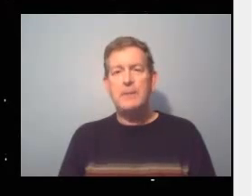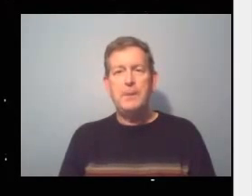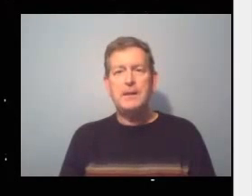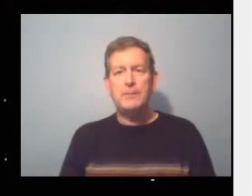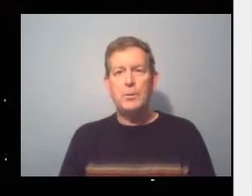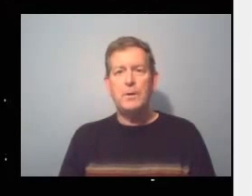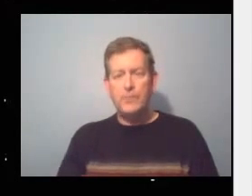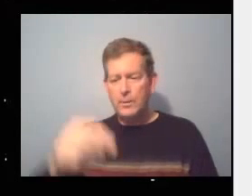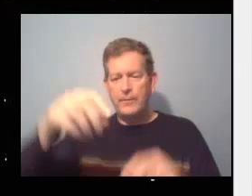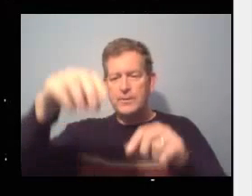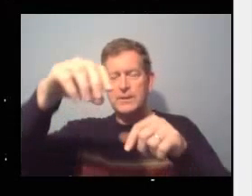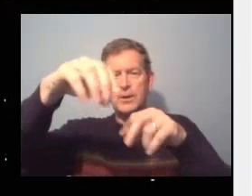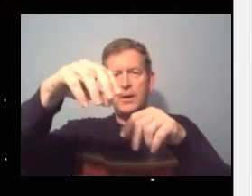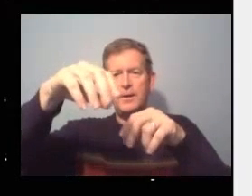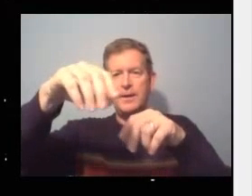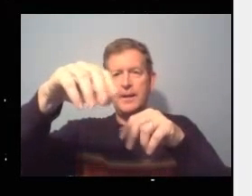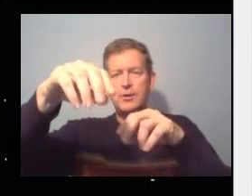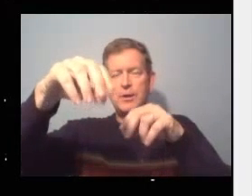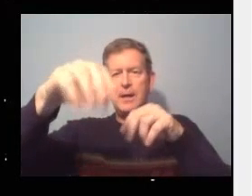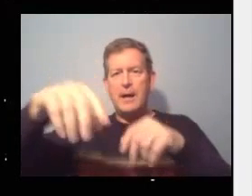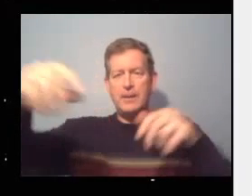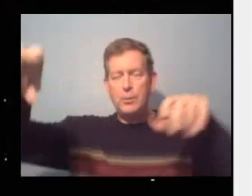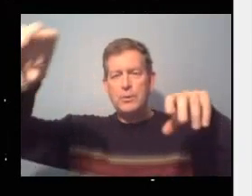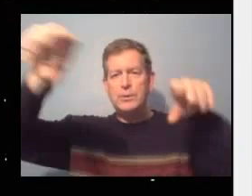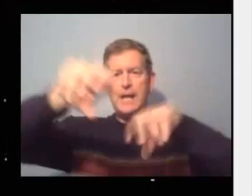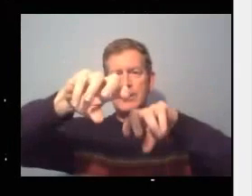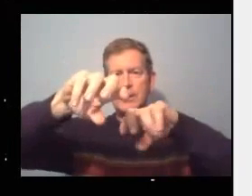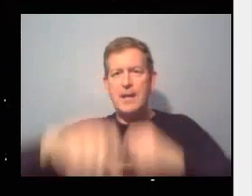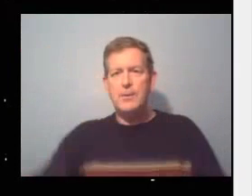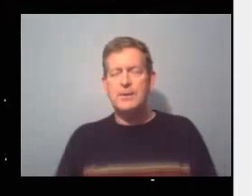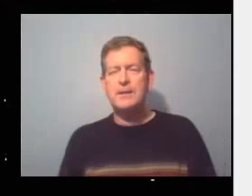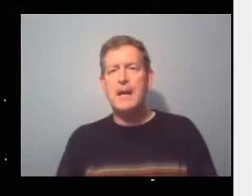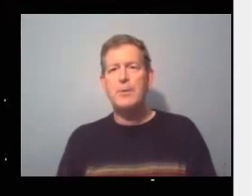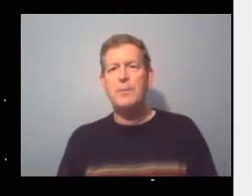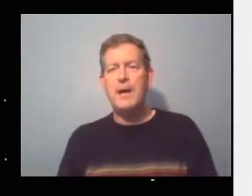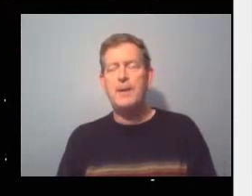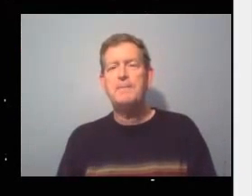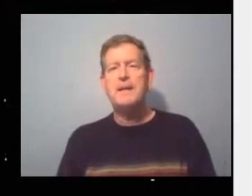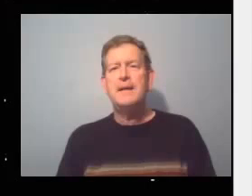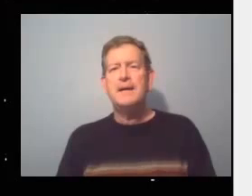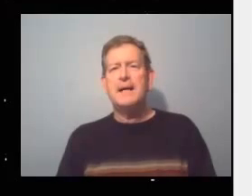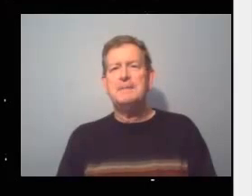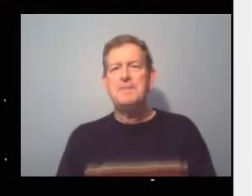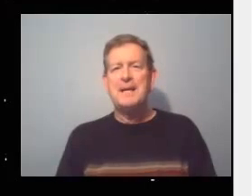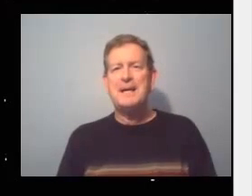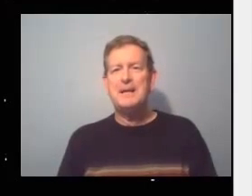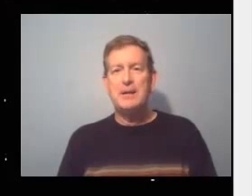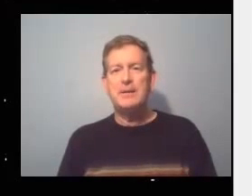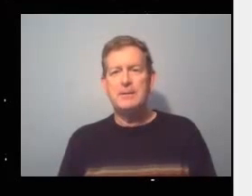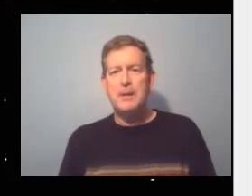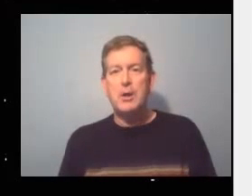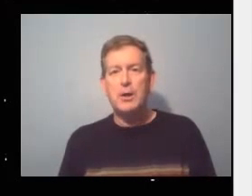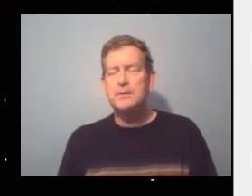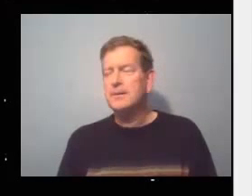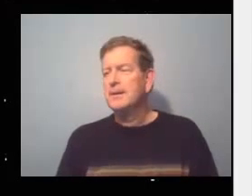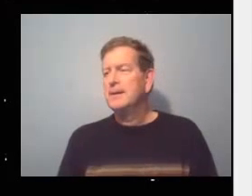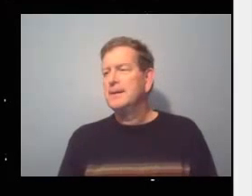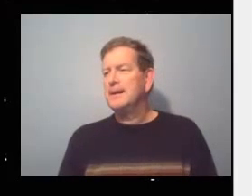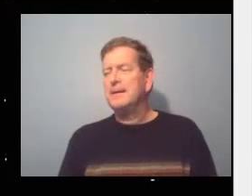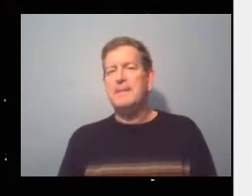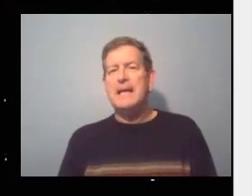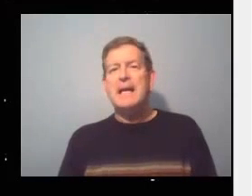And that's how I picked up the word for whatever those things are called in English, to which you attach the cables on the top of your battery. Les